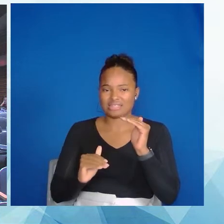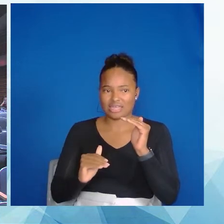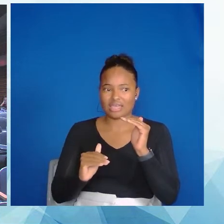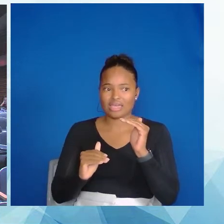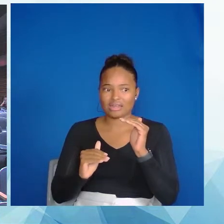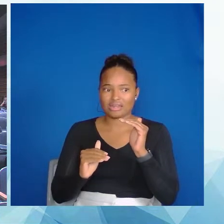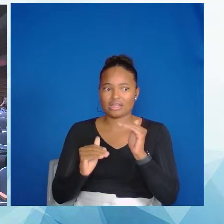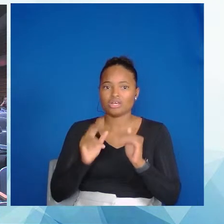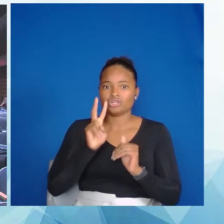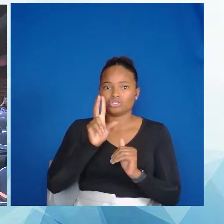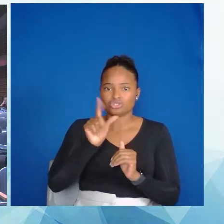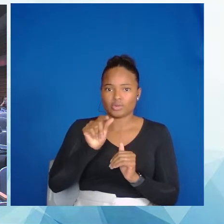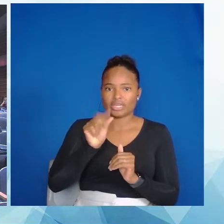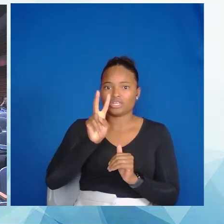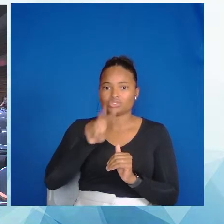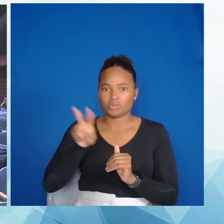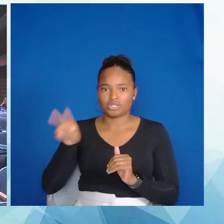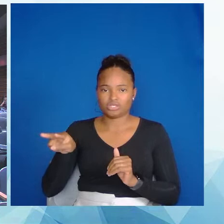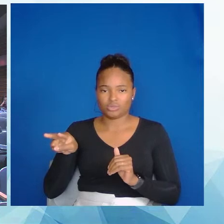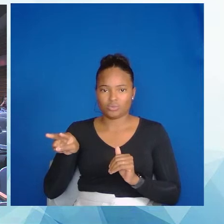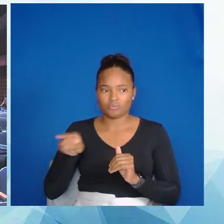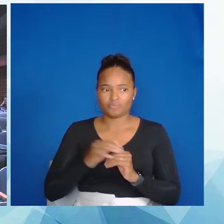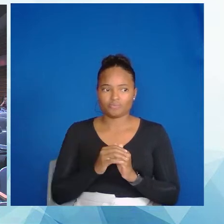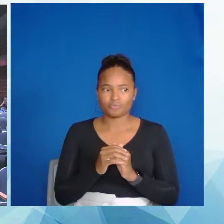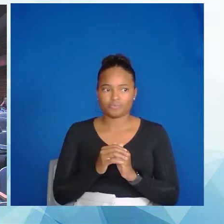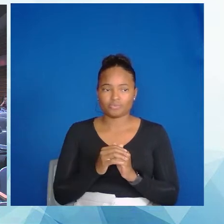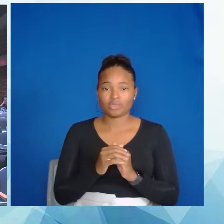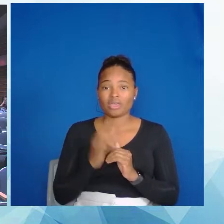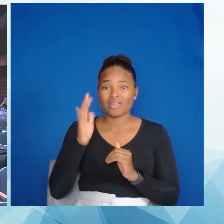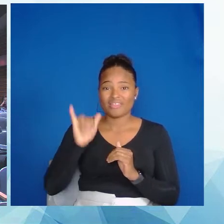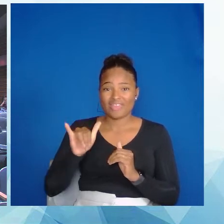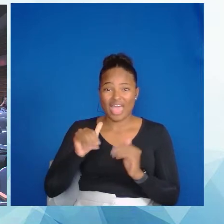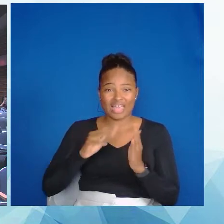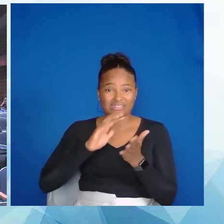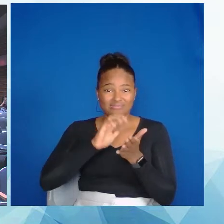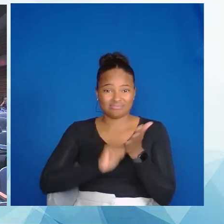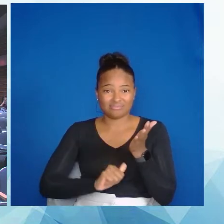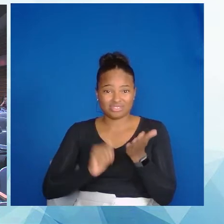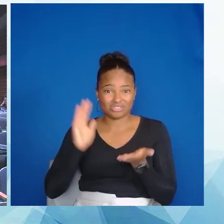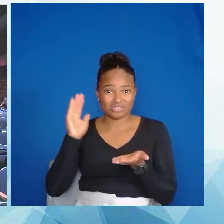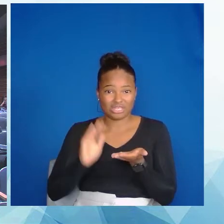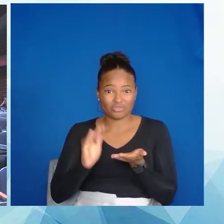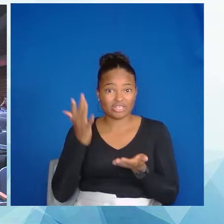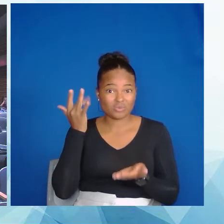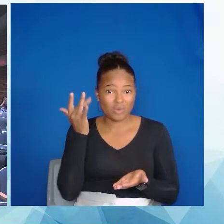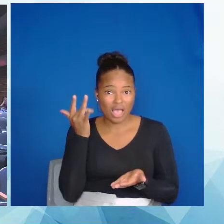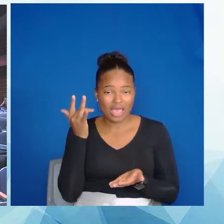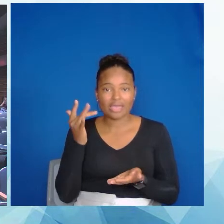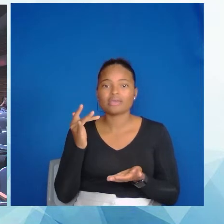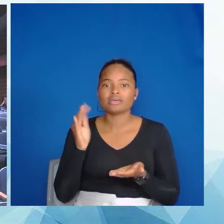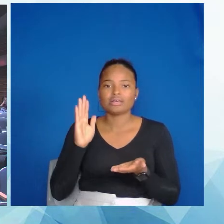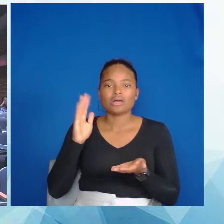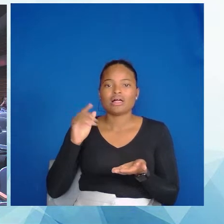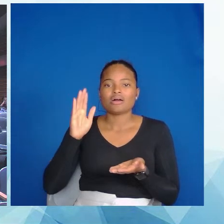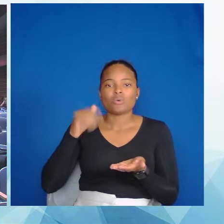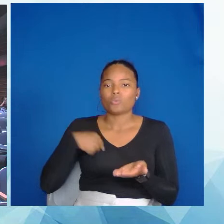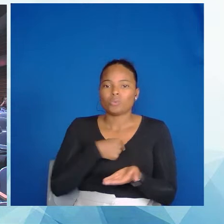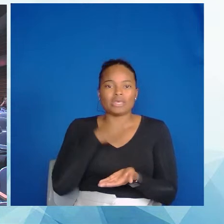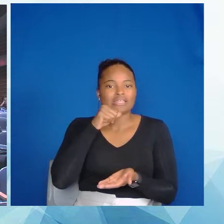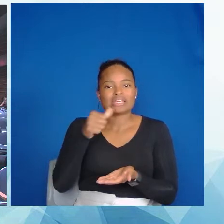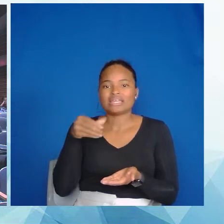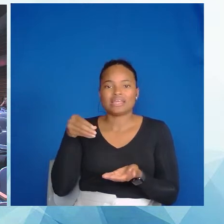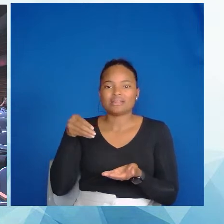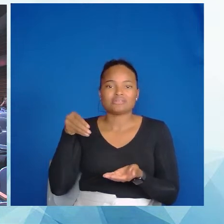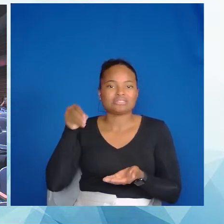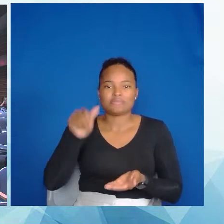Obligated expenses of $15.4 million. The decrease is primarily due to a decrease in equipment expenditures. In budget fiscal